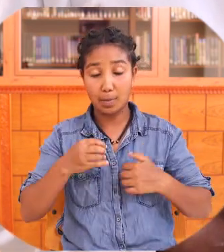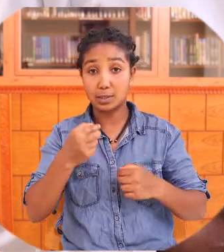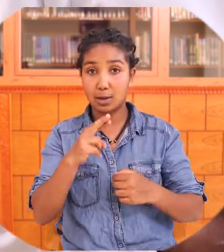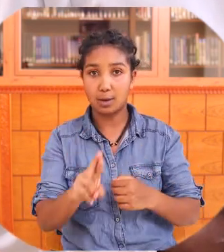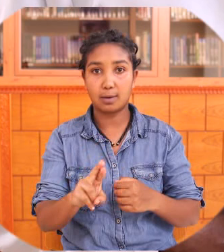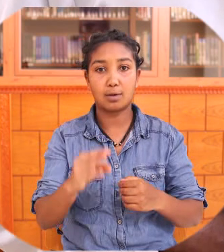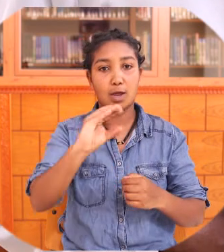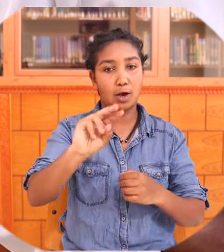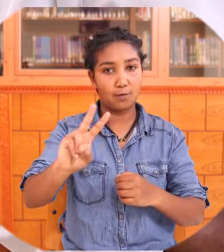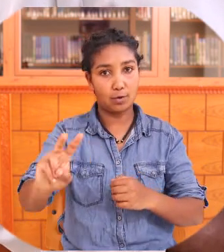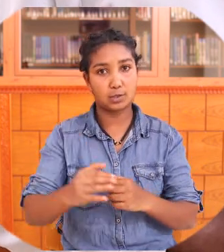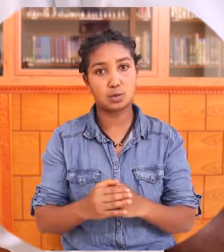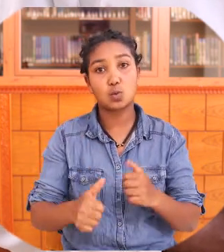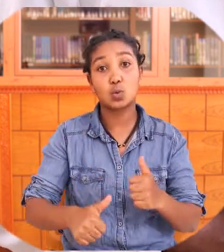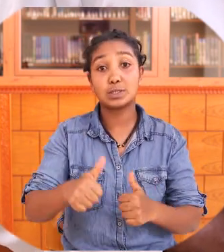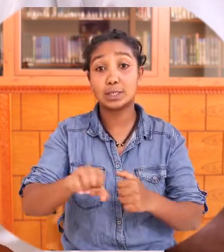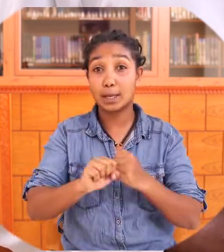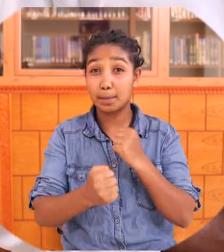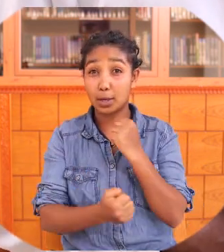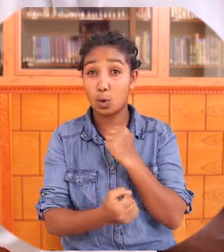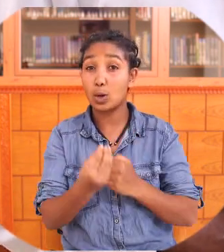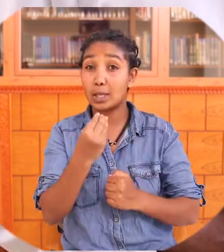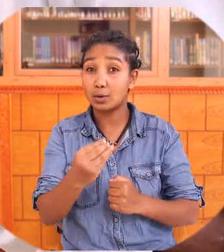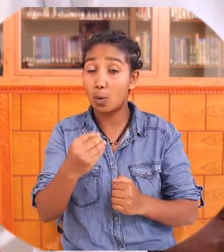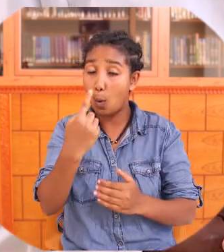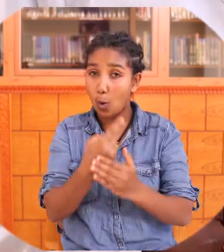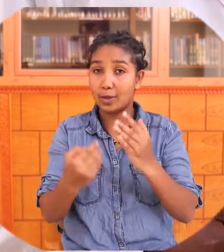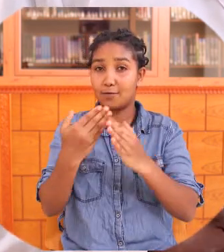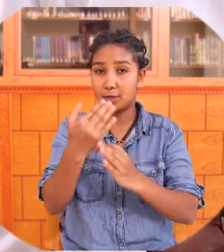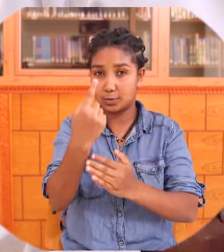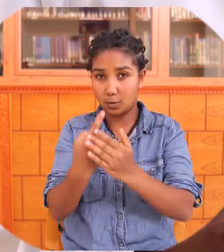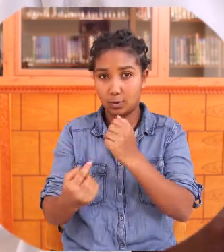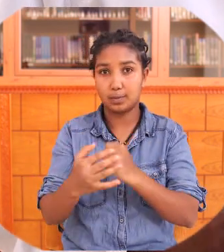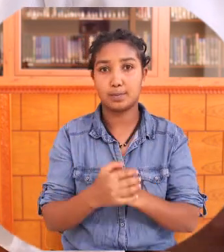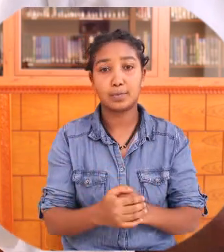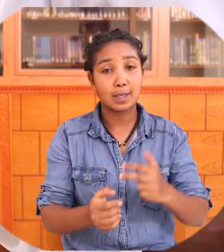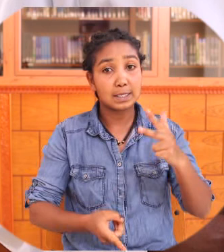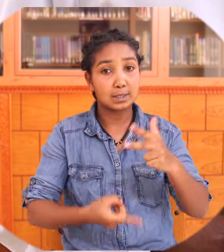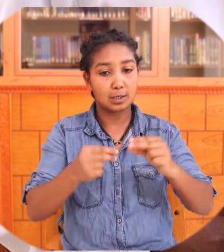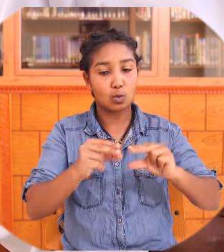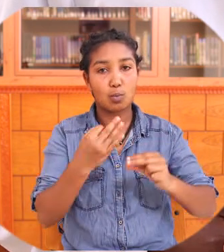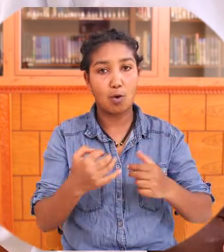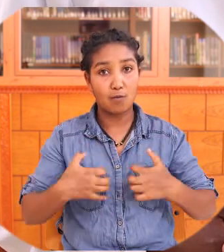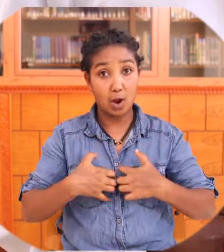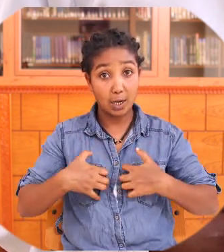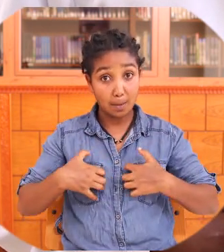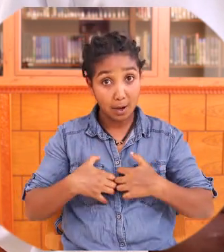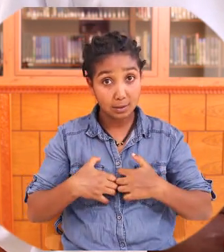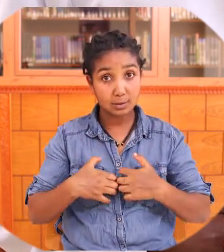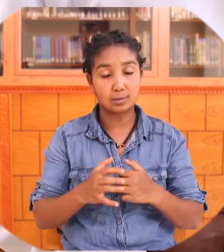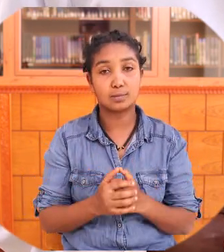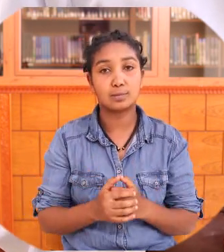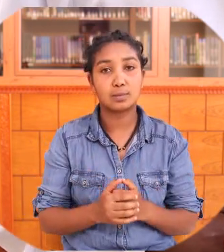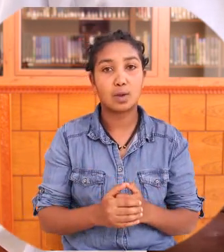are carnivorous, which depend on flesh, or they eat flesh. The third group of animals